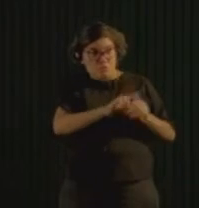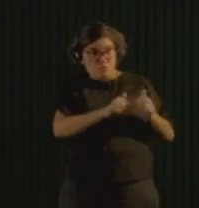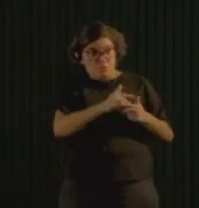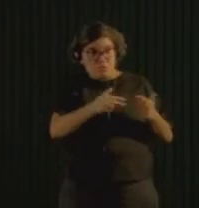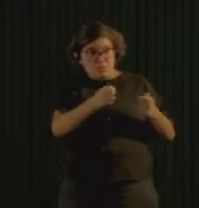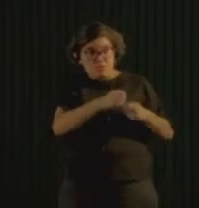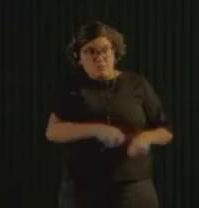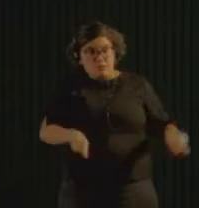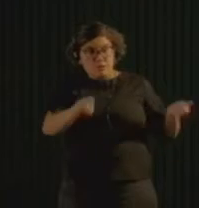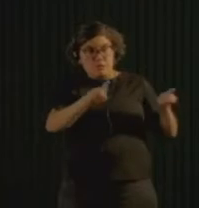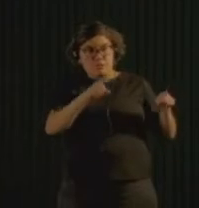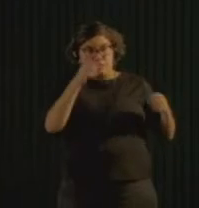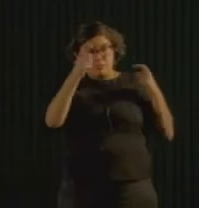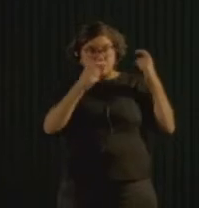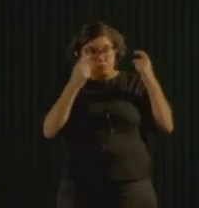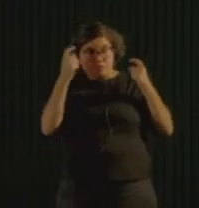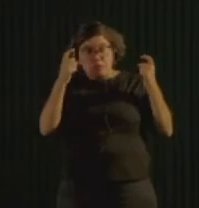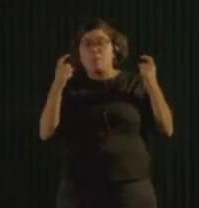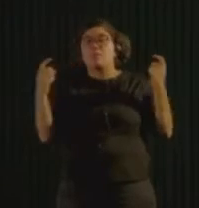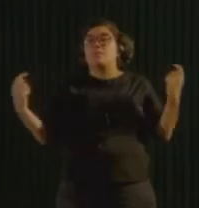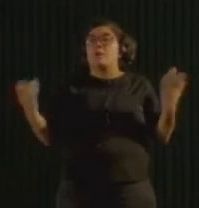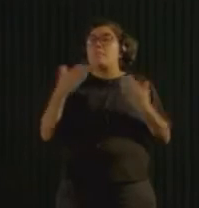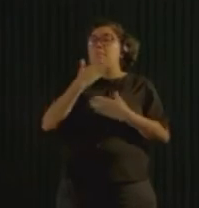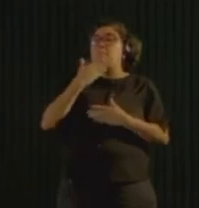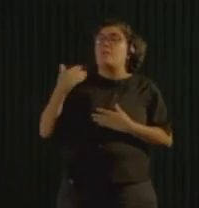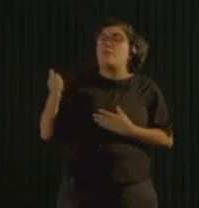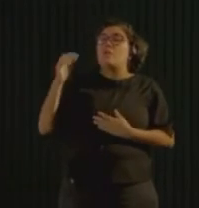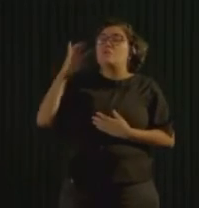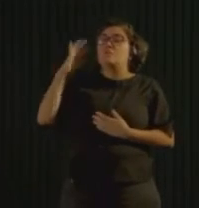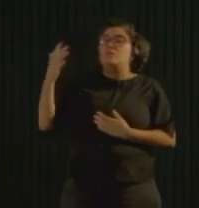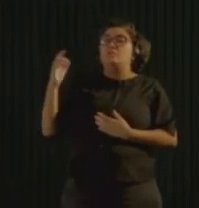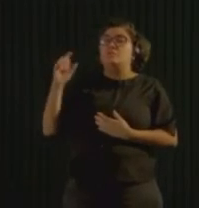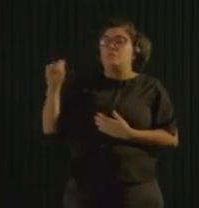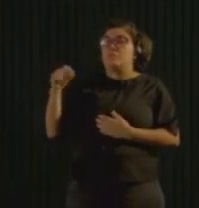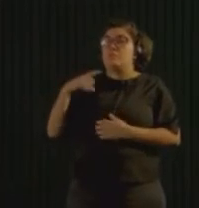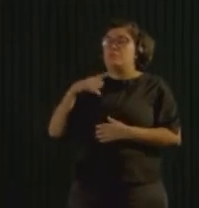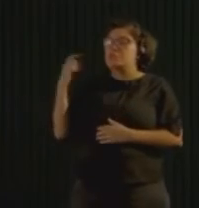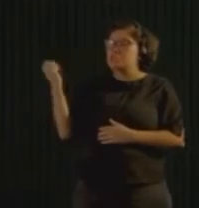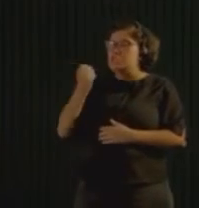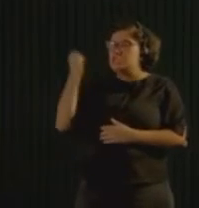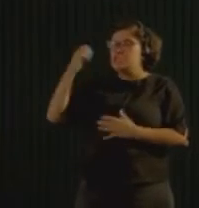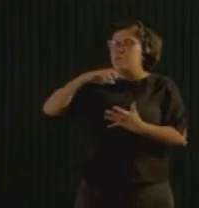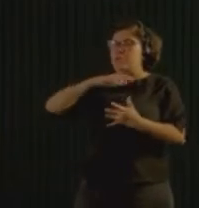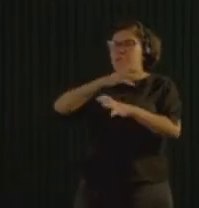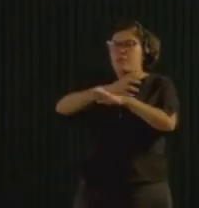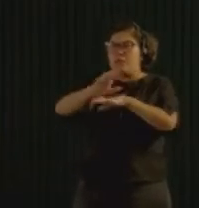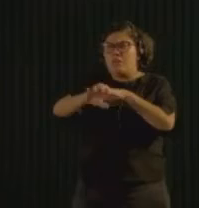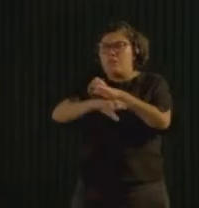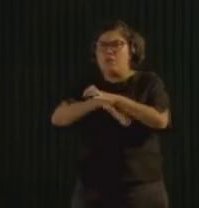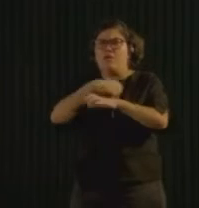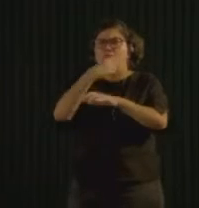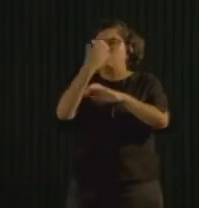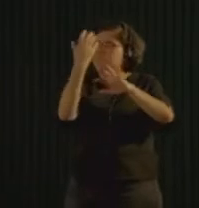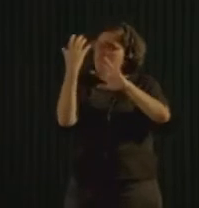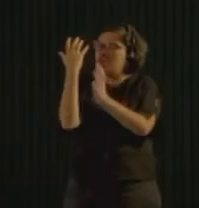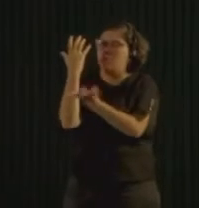to the environmental crisis we're living in, whether you care about deforestation or animal rights or waste or